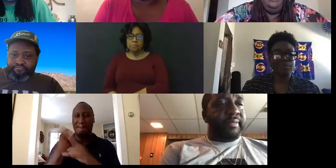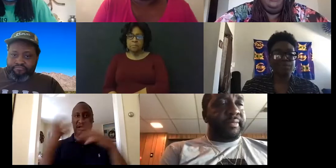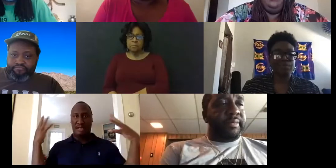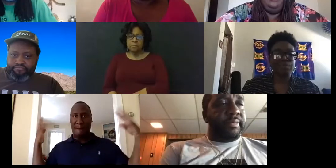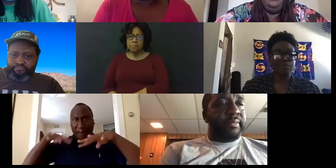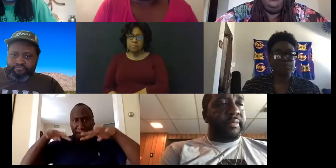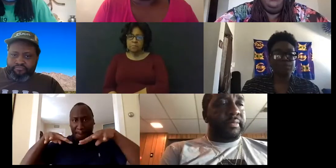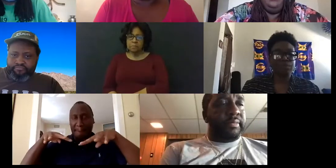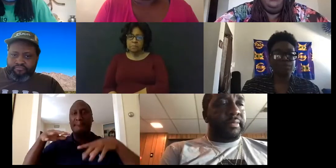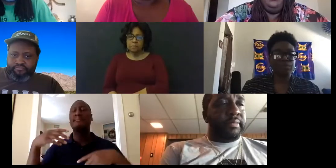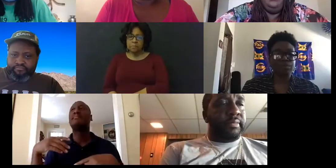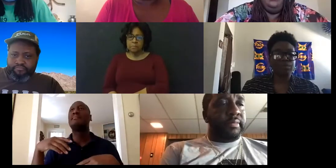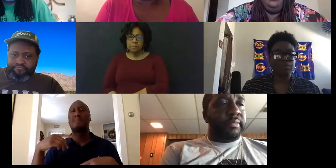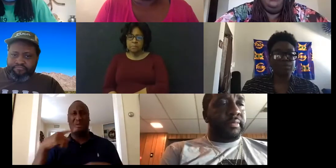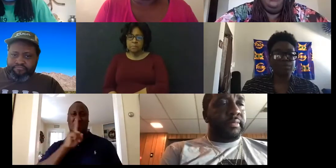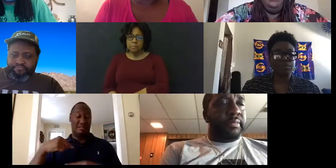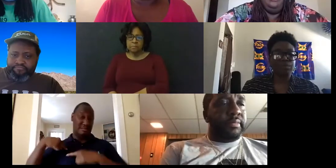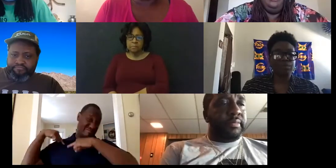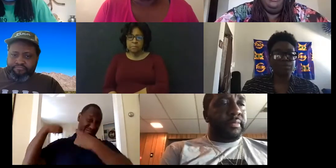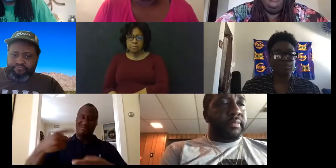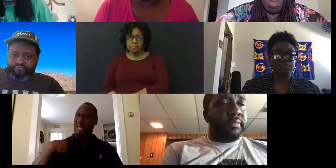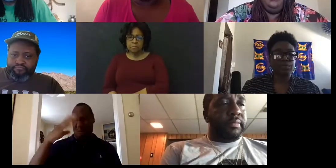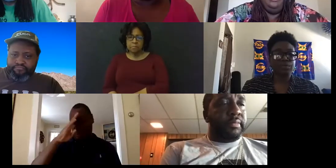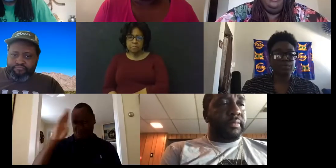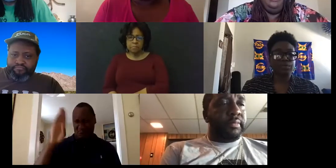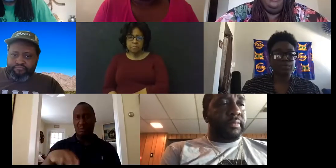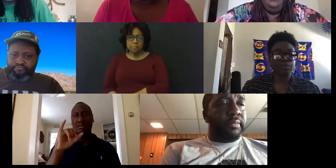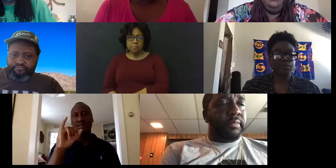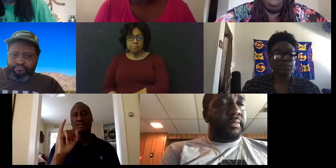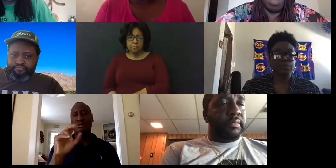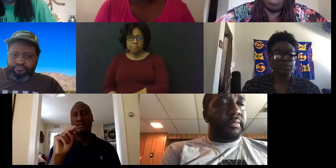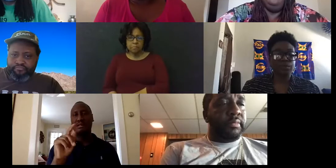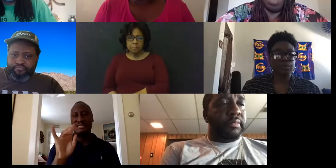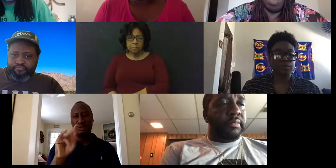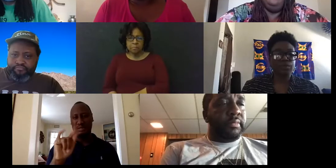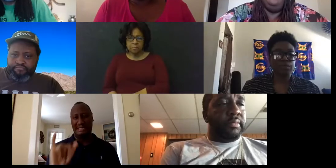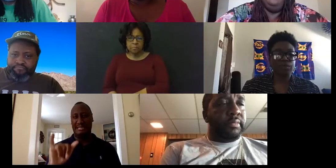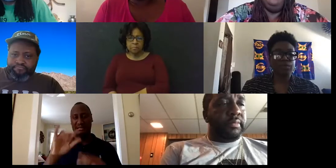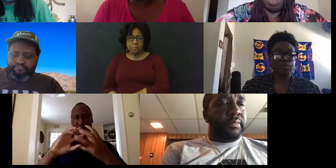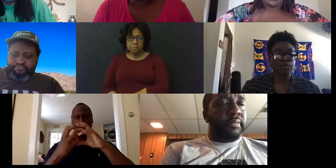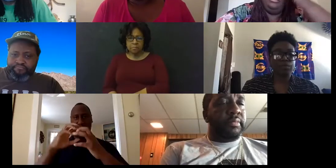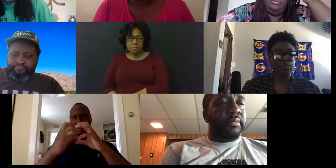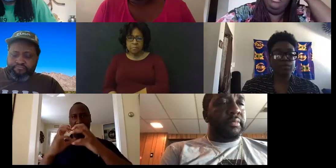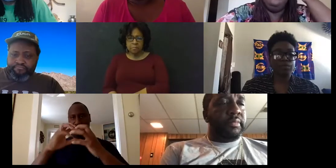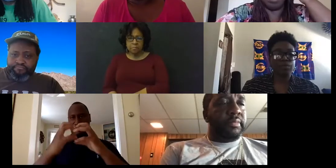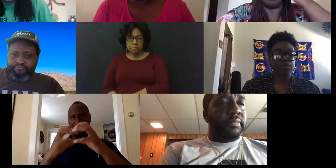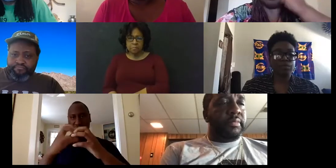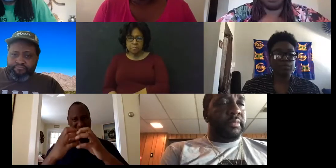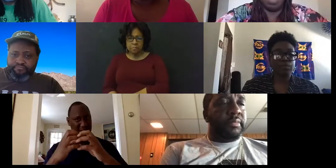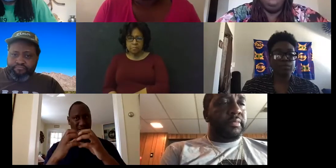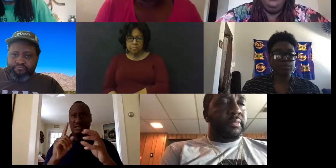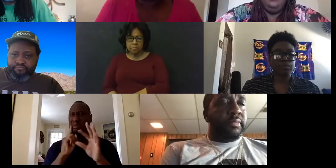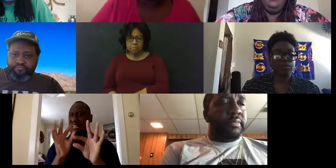when George Floyd died, it was such an impact. Everyone watched. And I knew that